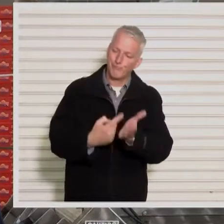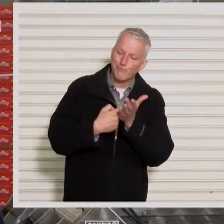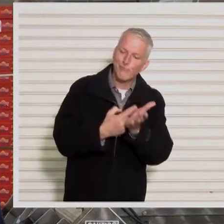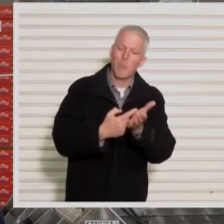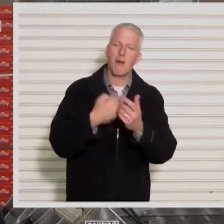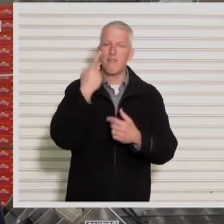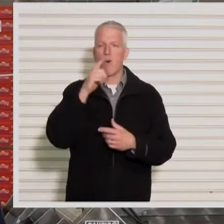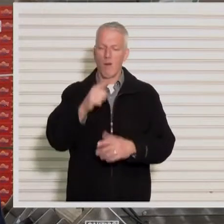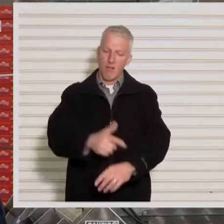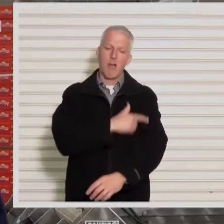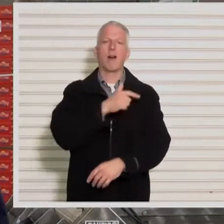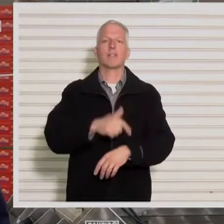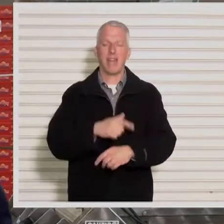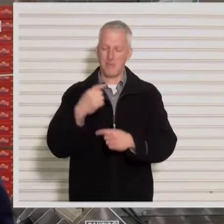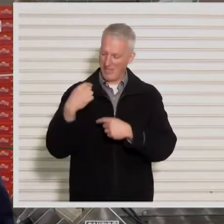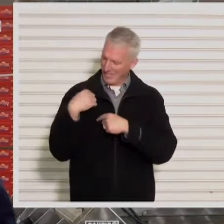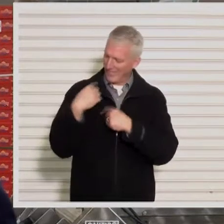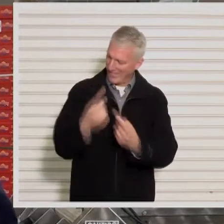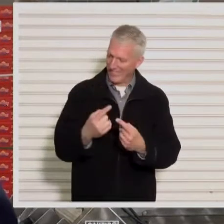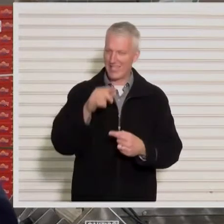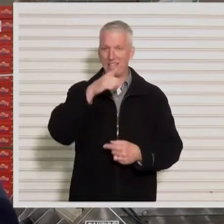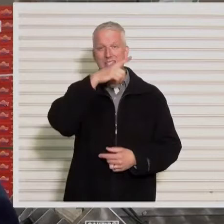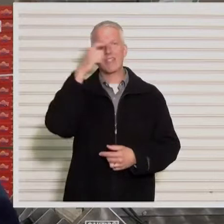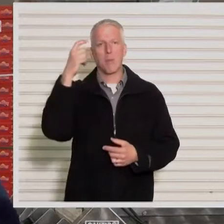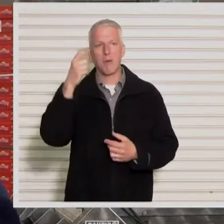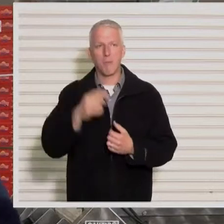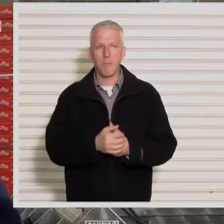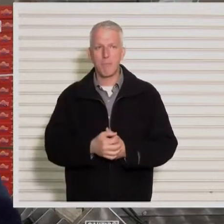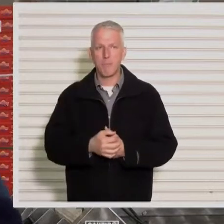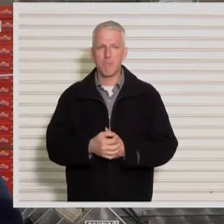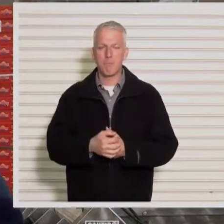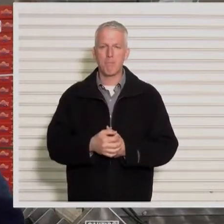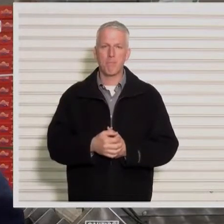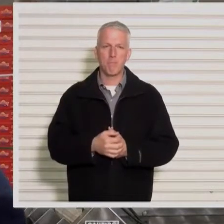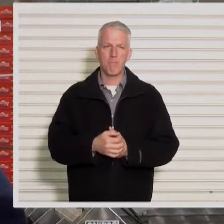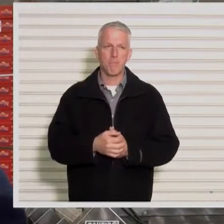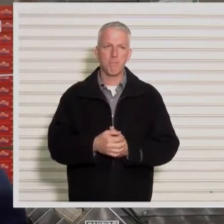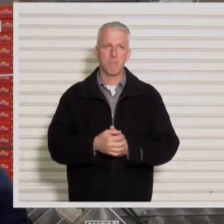a long time, since the summer.